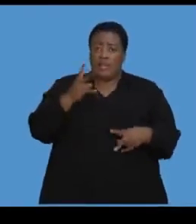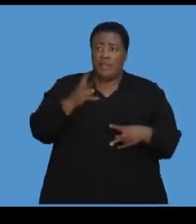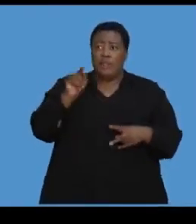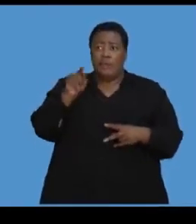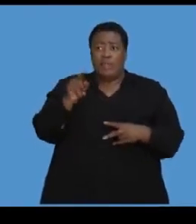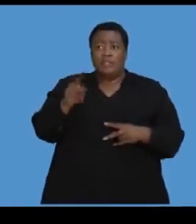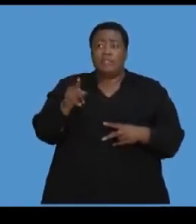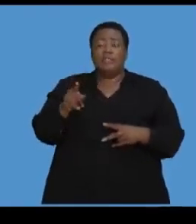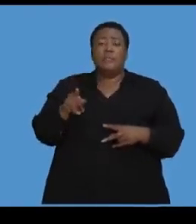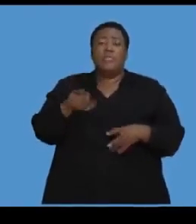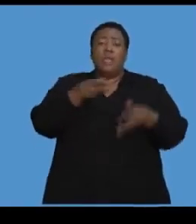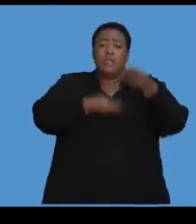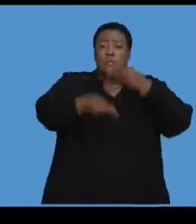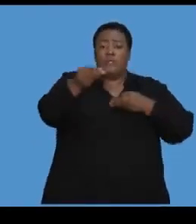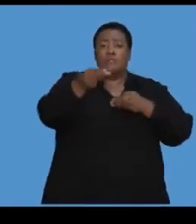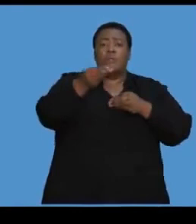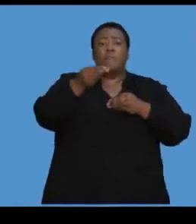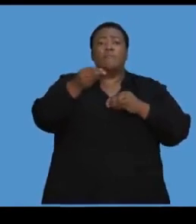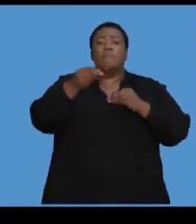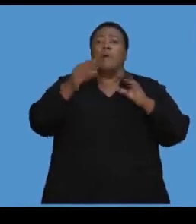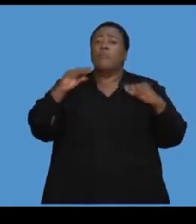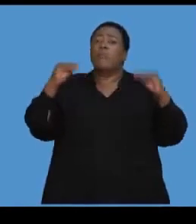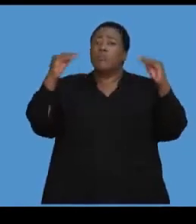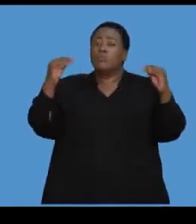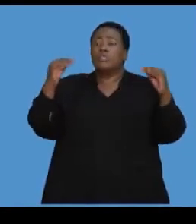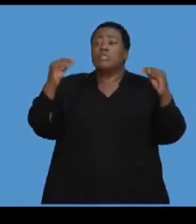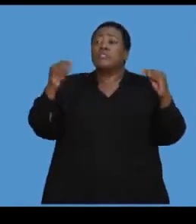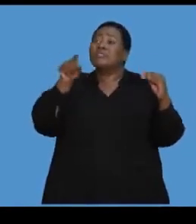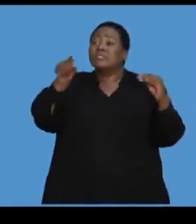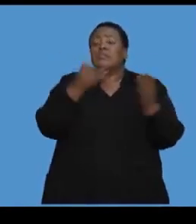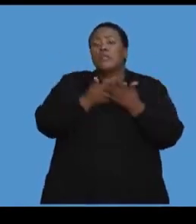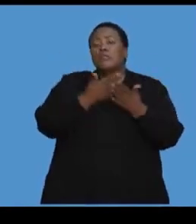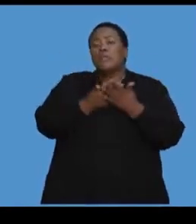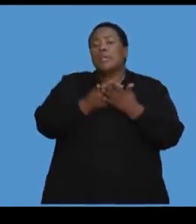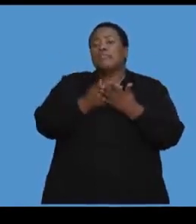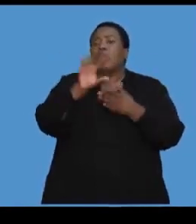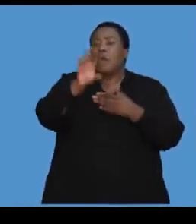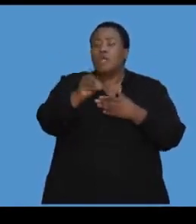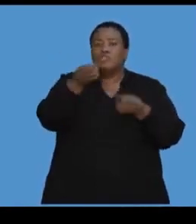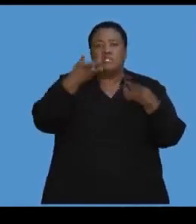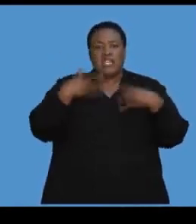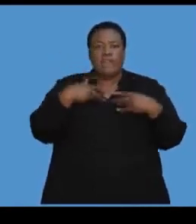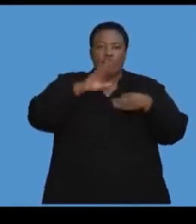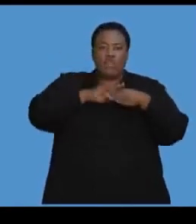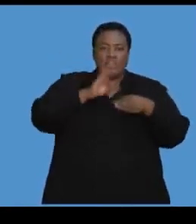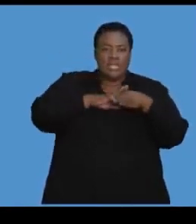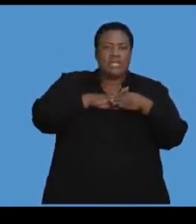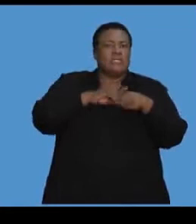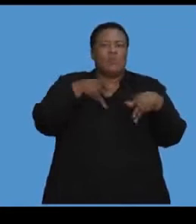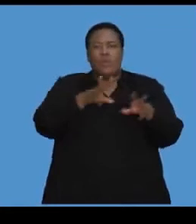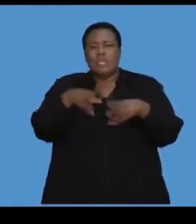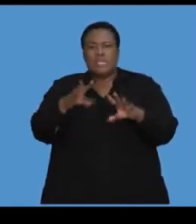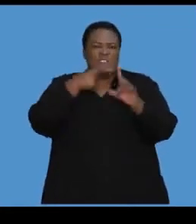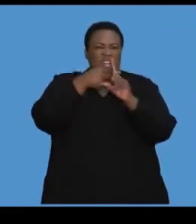is export promotion, import substitution. This one you might be asked to give reasons, methods,